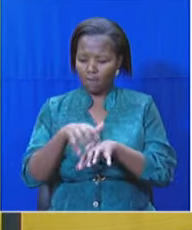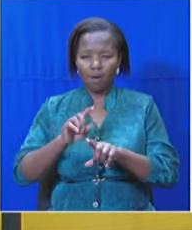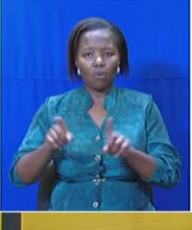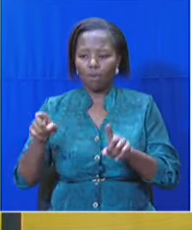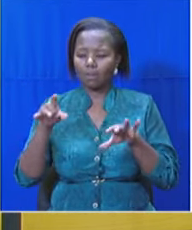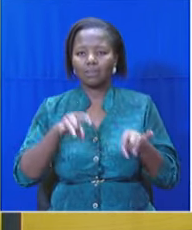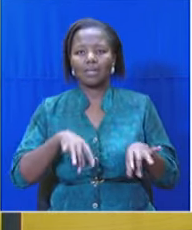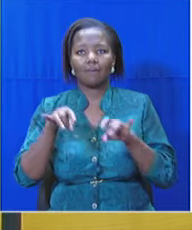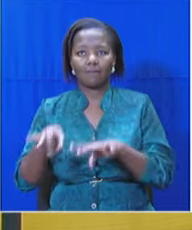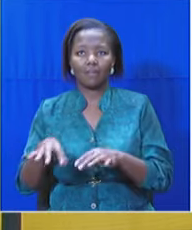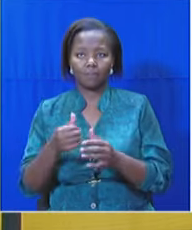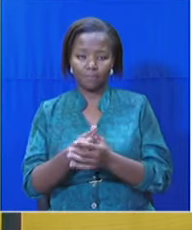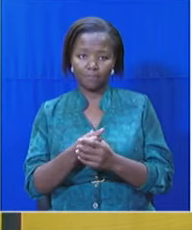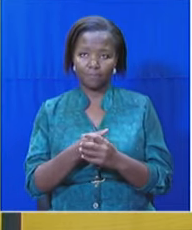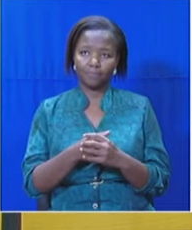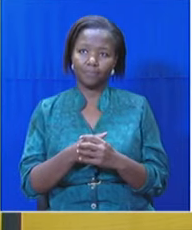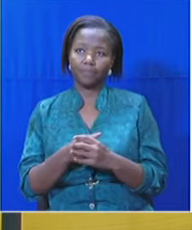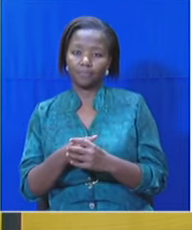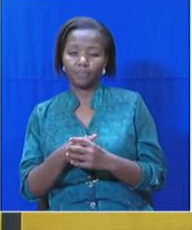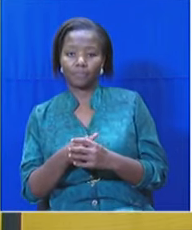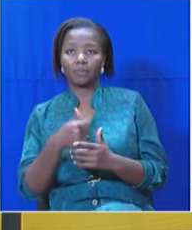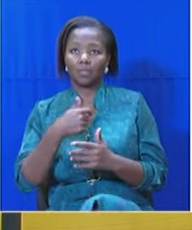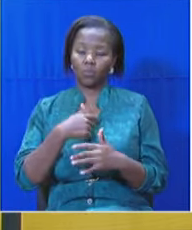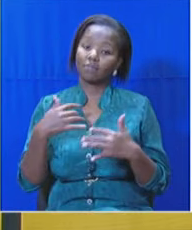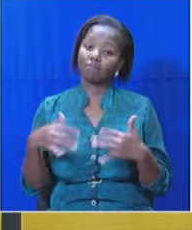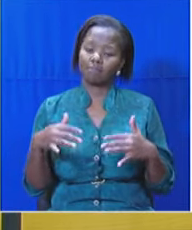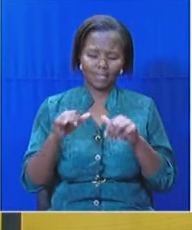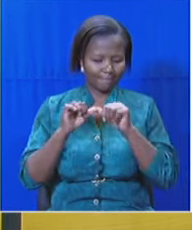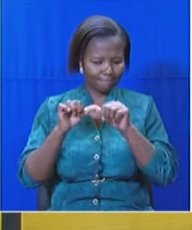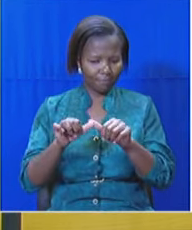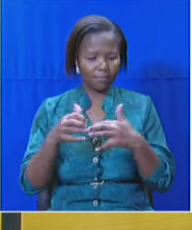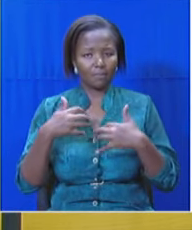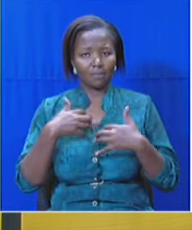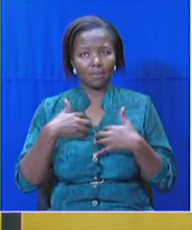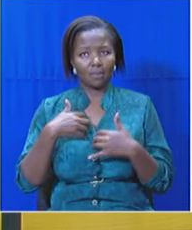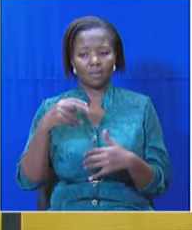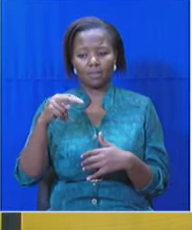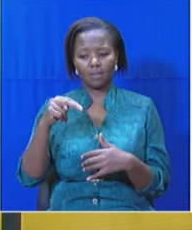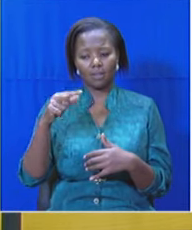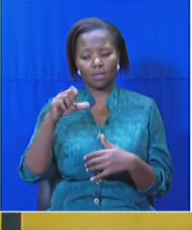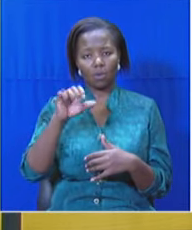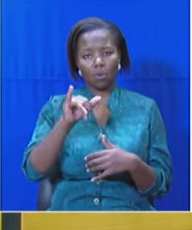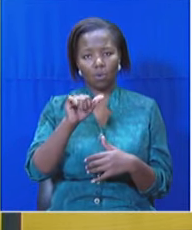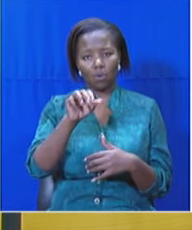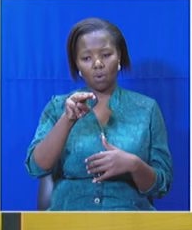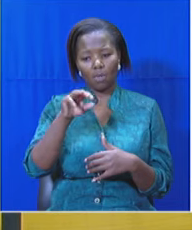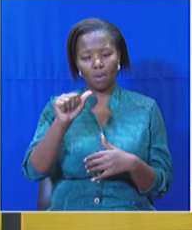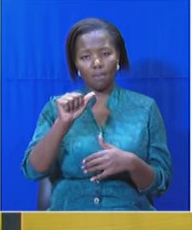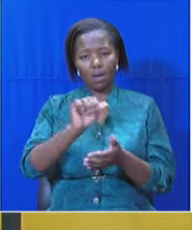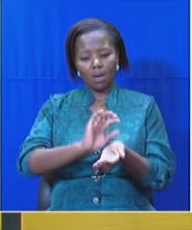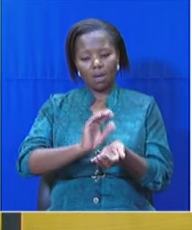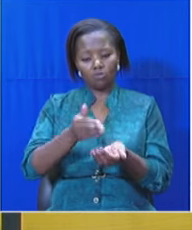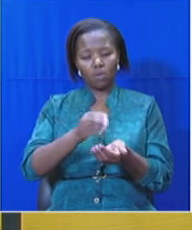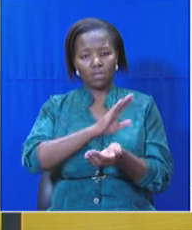struggle. It remains a constant concern that the Ngonyama Trust Board continues to falter with respect to compliance issues,